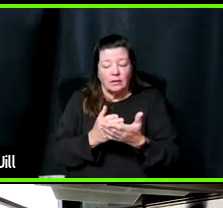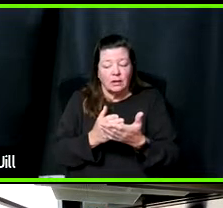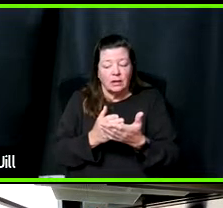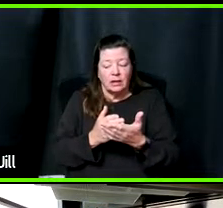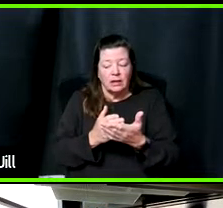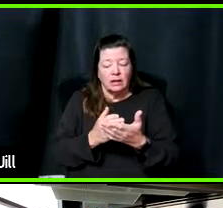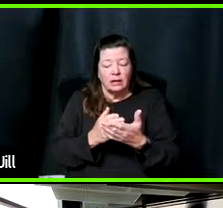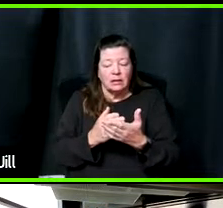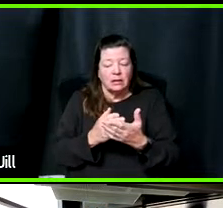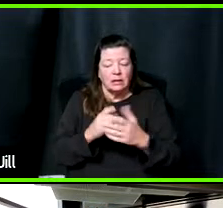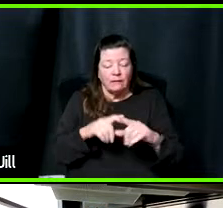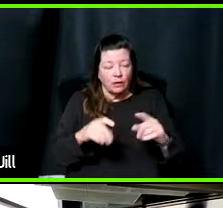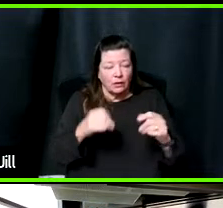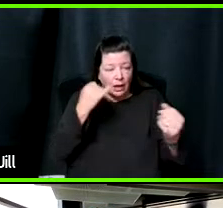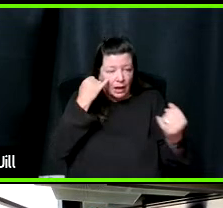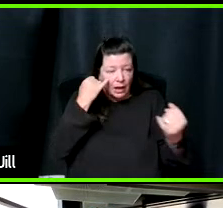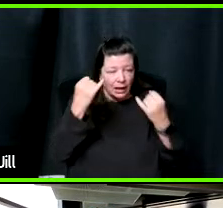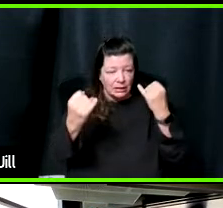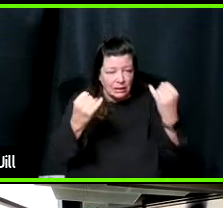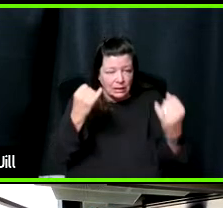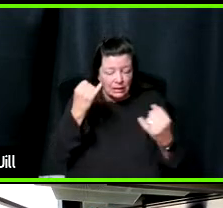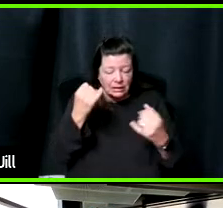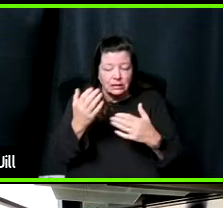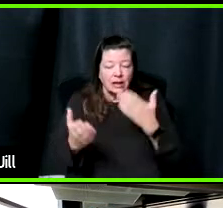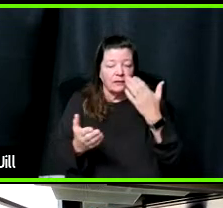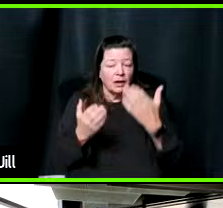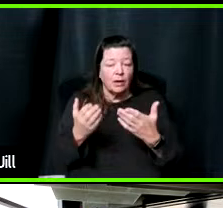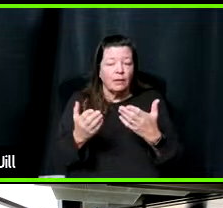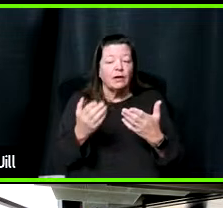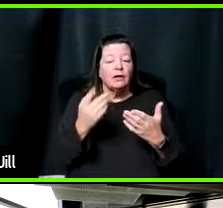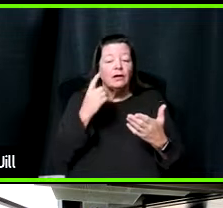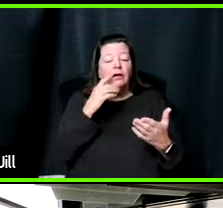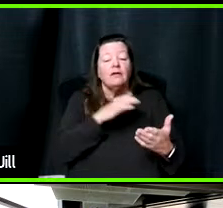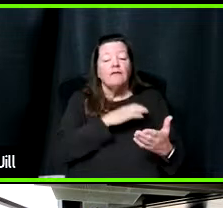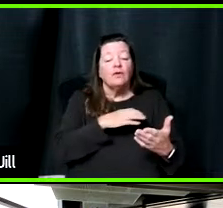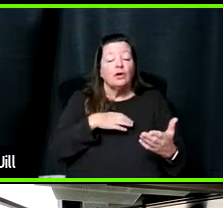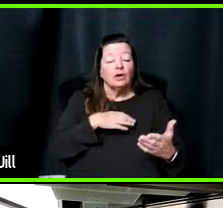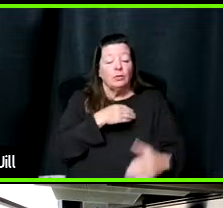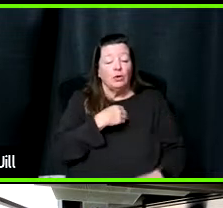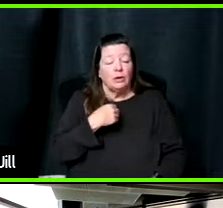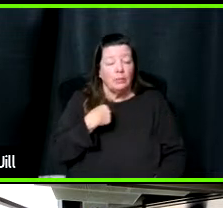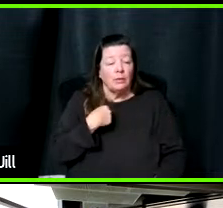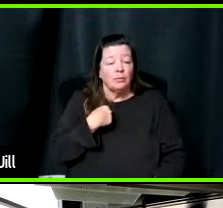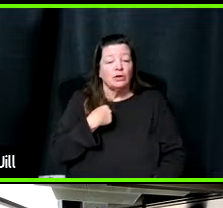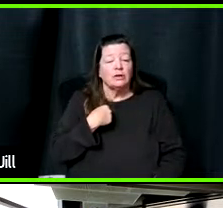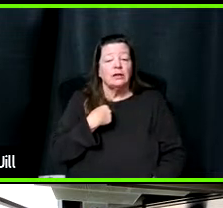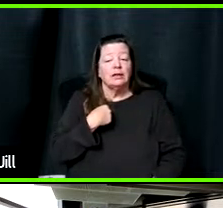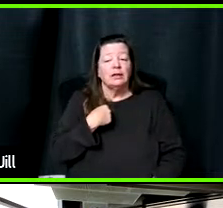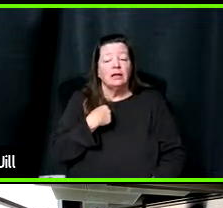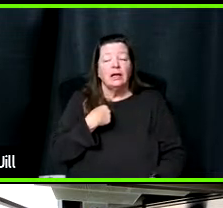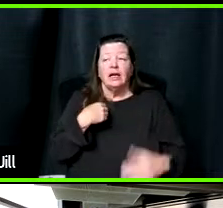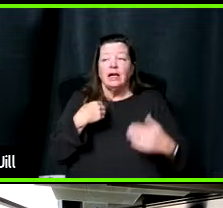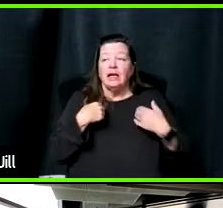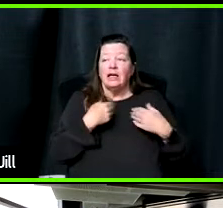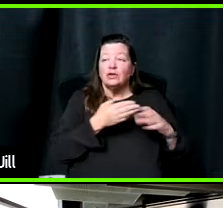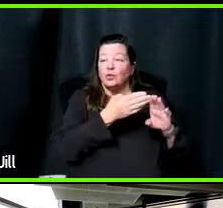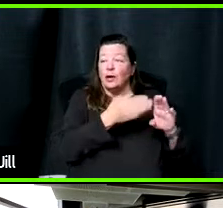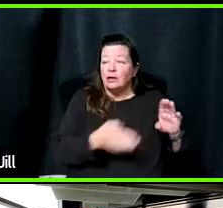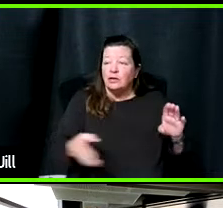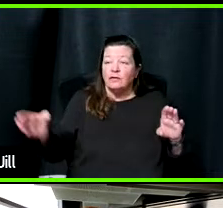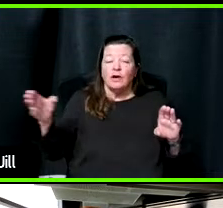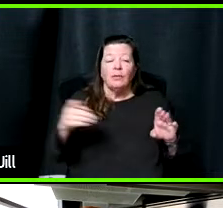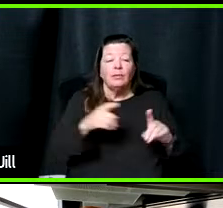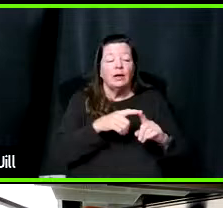different ideas that have come up during the Expo for community members, it has ranged from